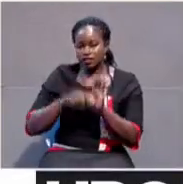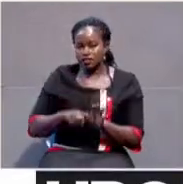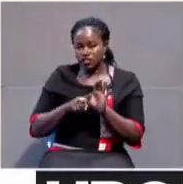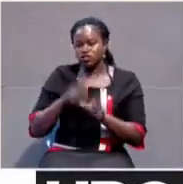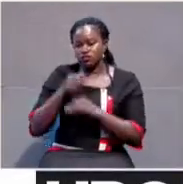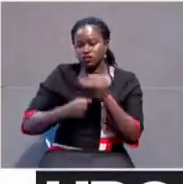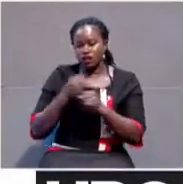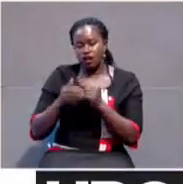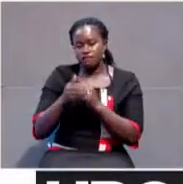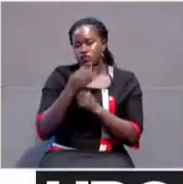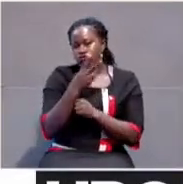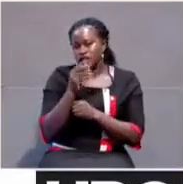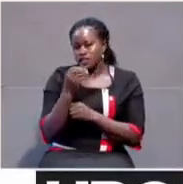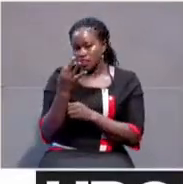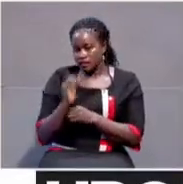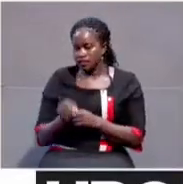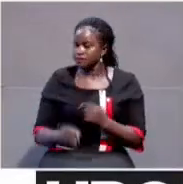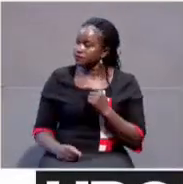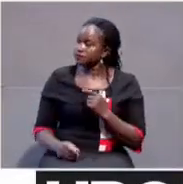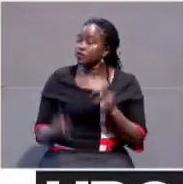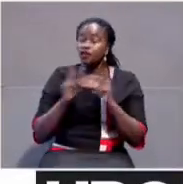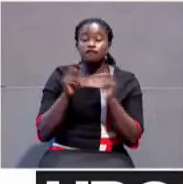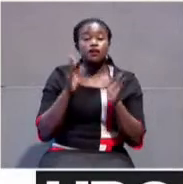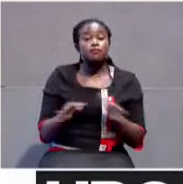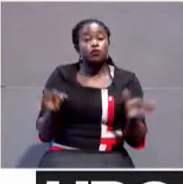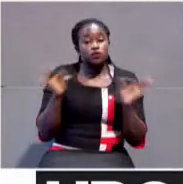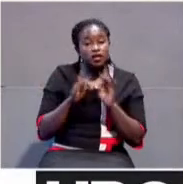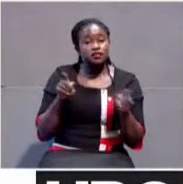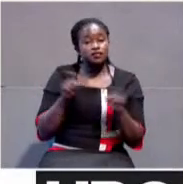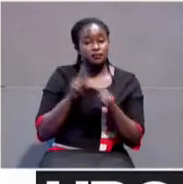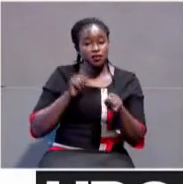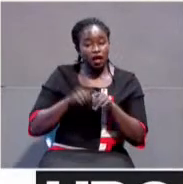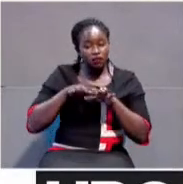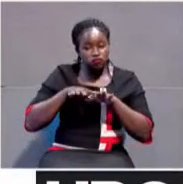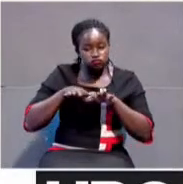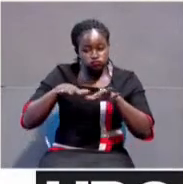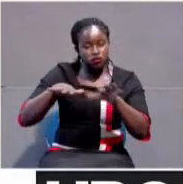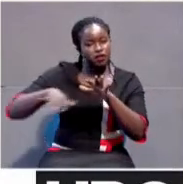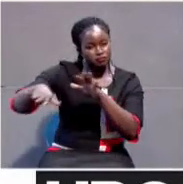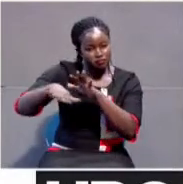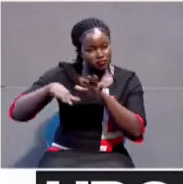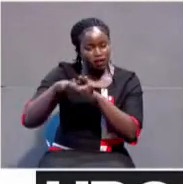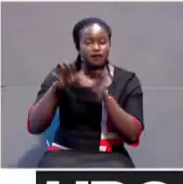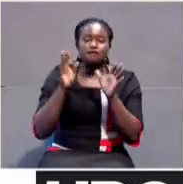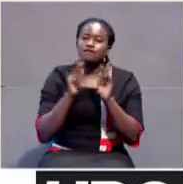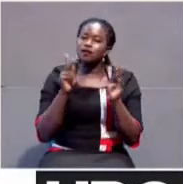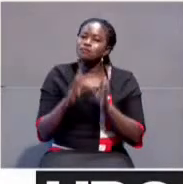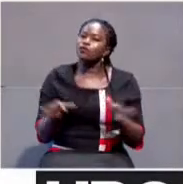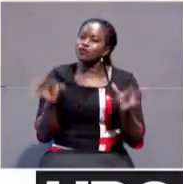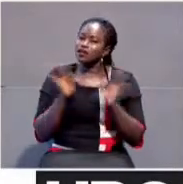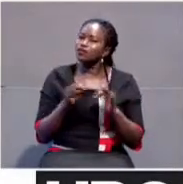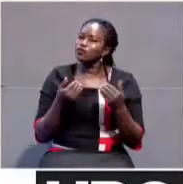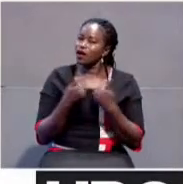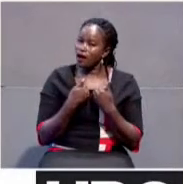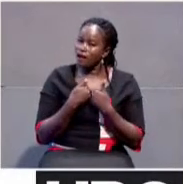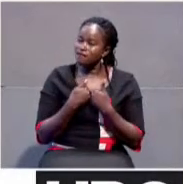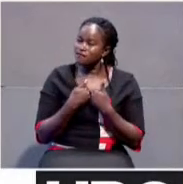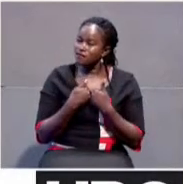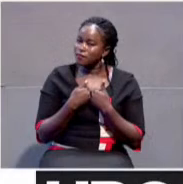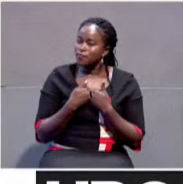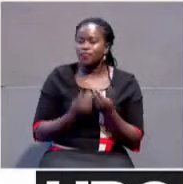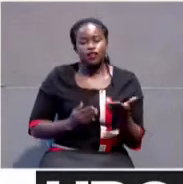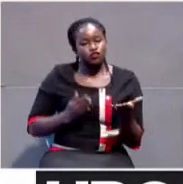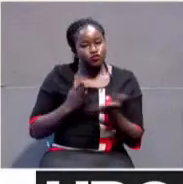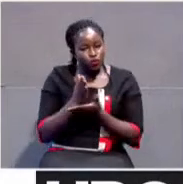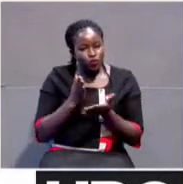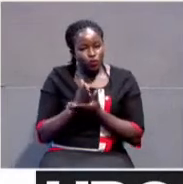very, very crucial. Even as we go down to the grassroots, it is important that we have